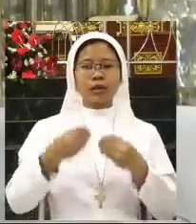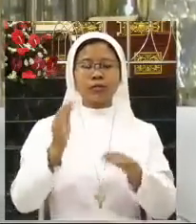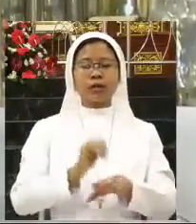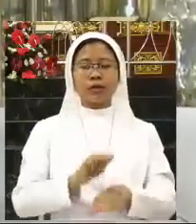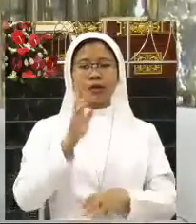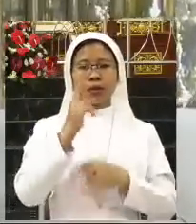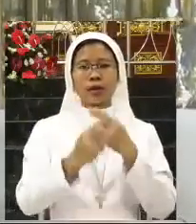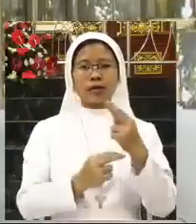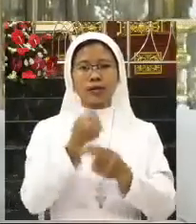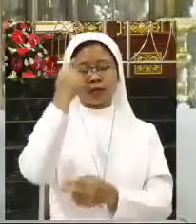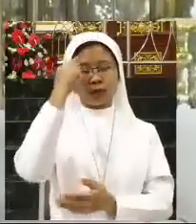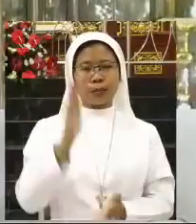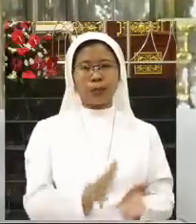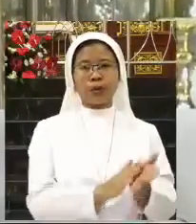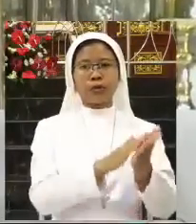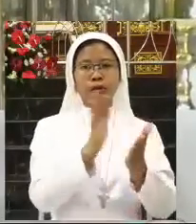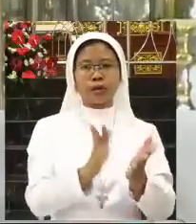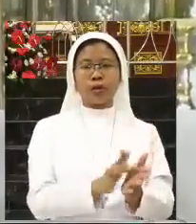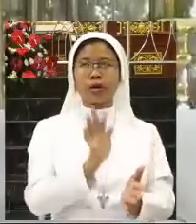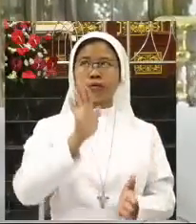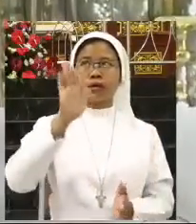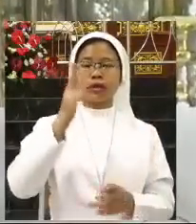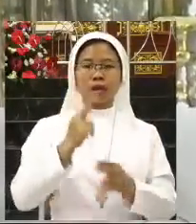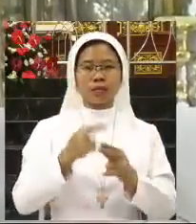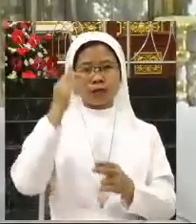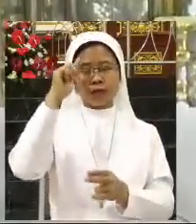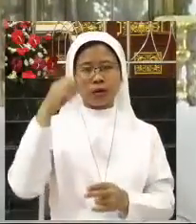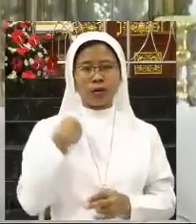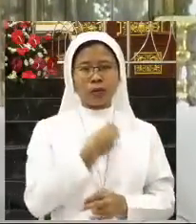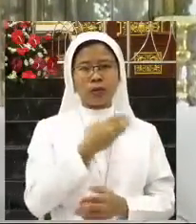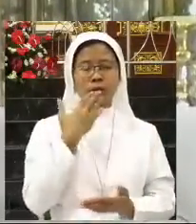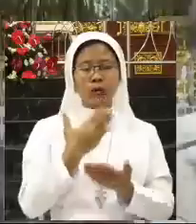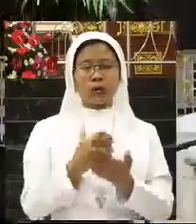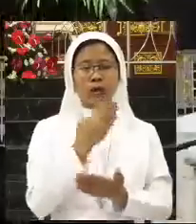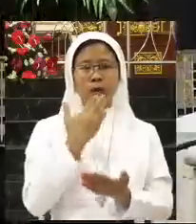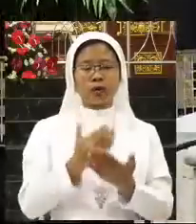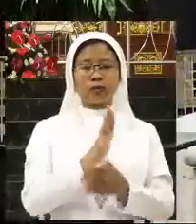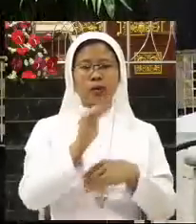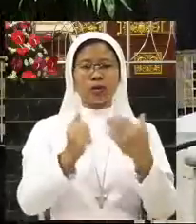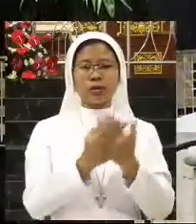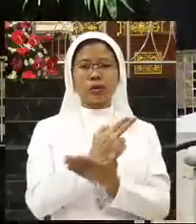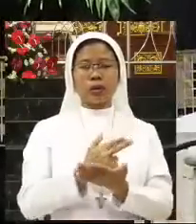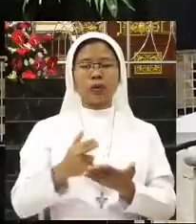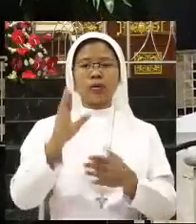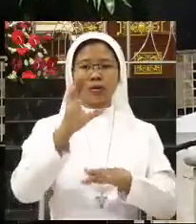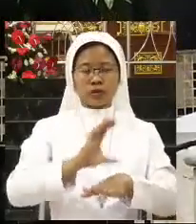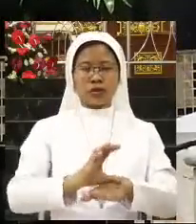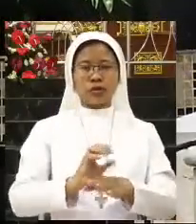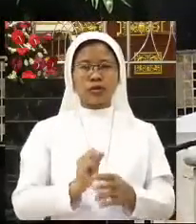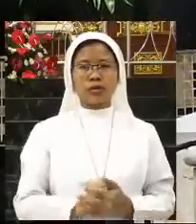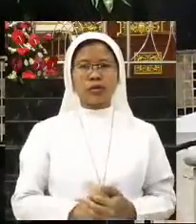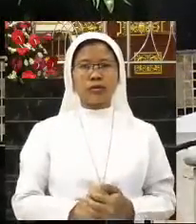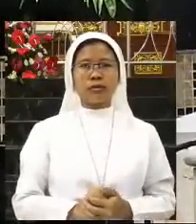your hands for the praise and glory of his name, for our good and the good of all his holy